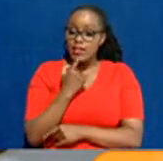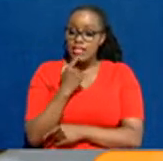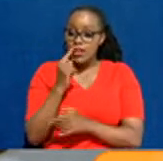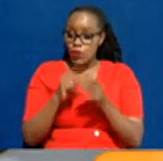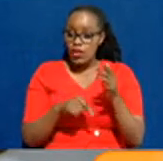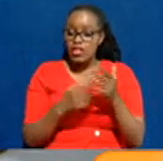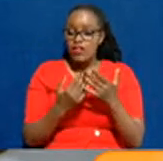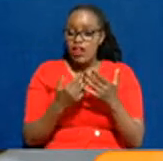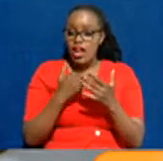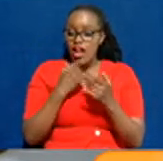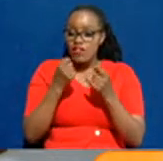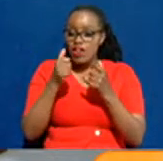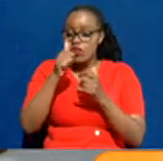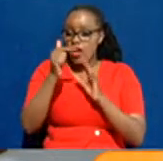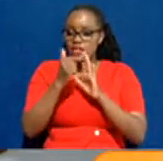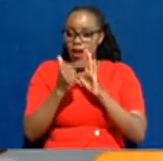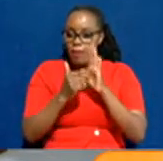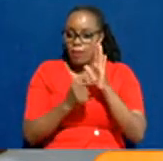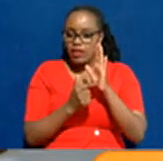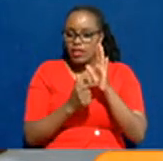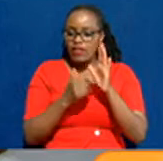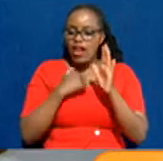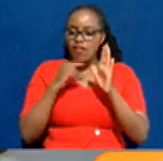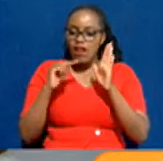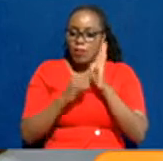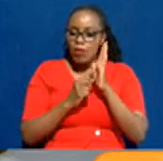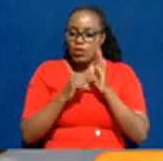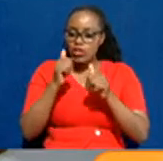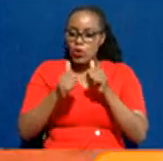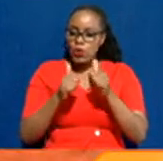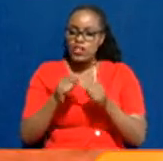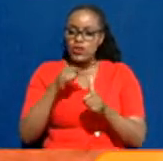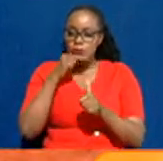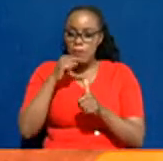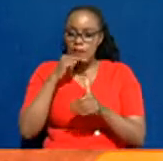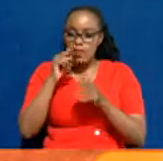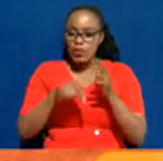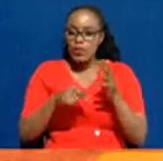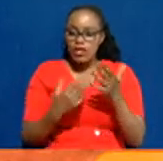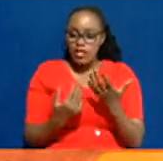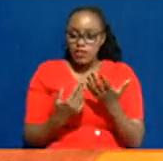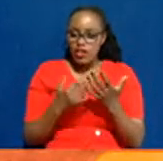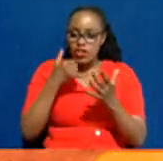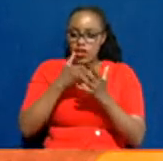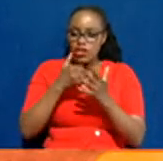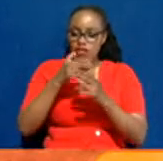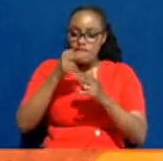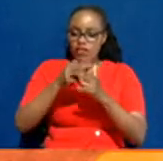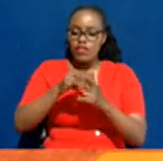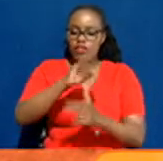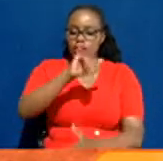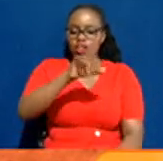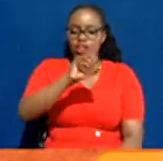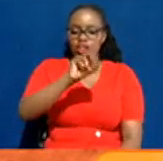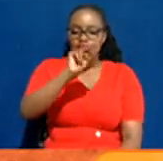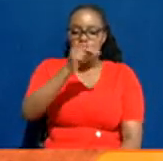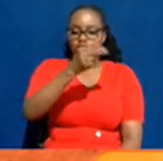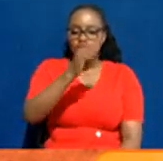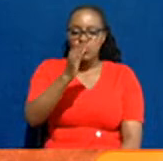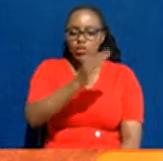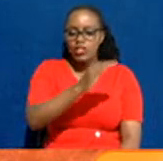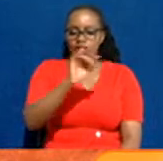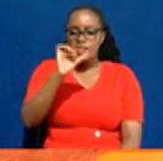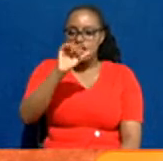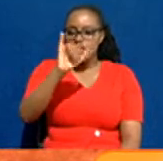He made a few other points there. The other point that you make is you invoke the name of John Kidongo. Yes,